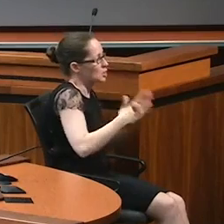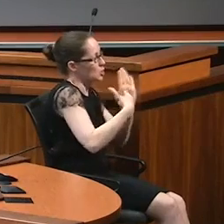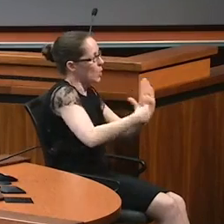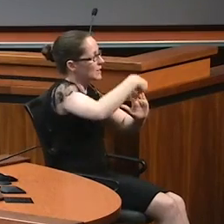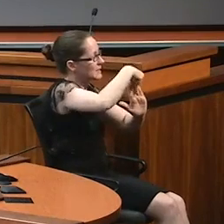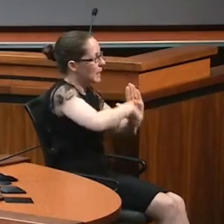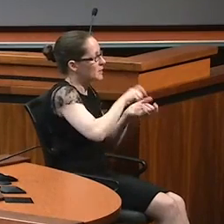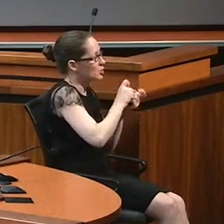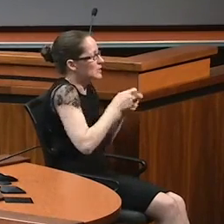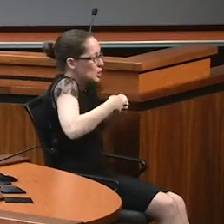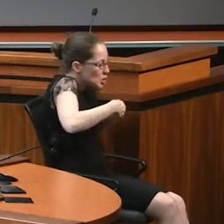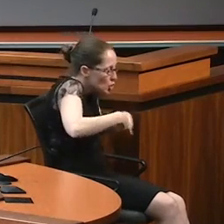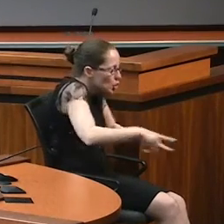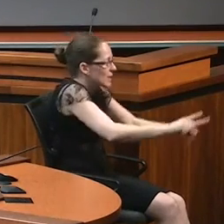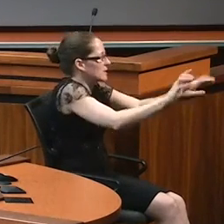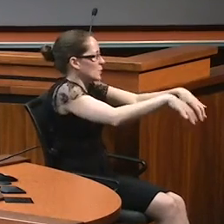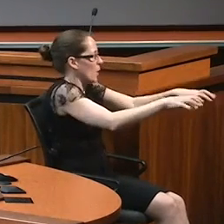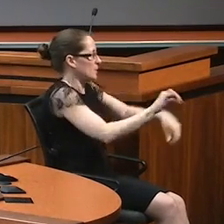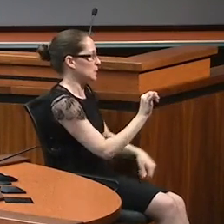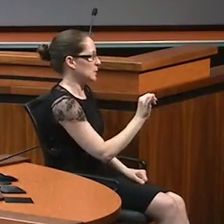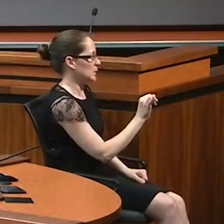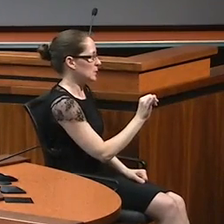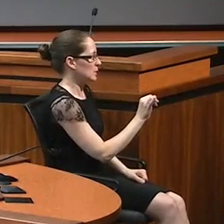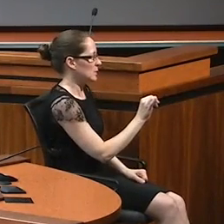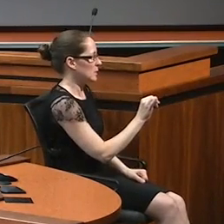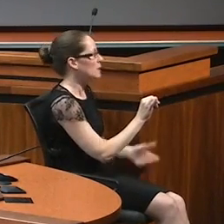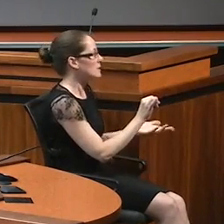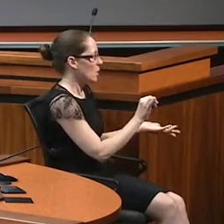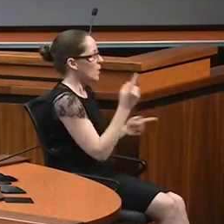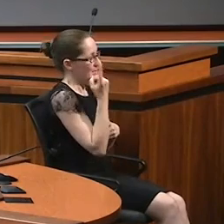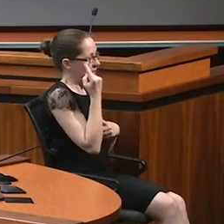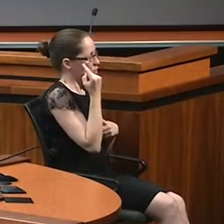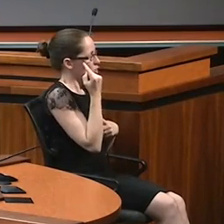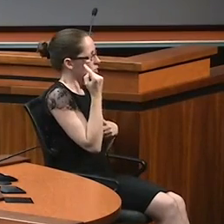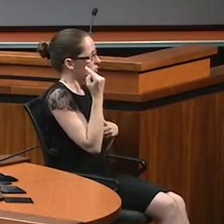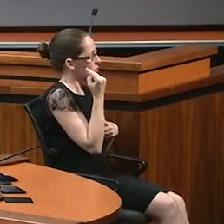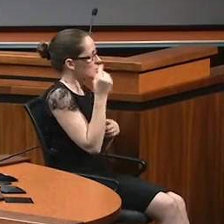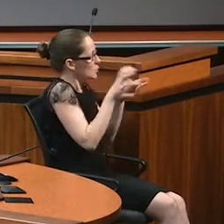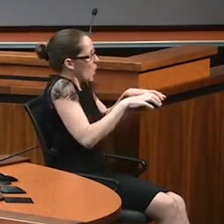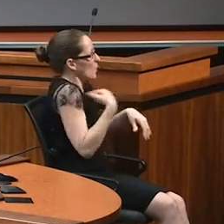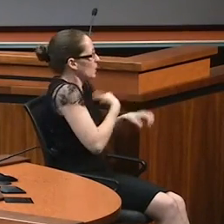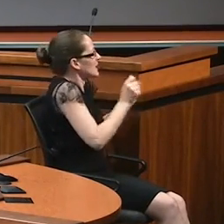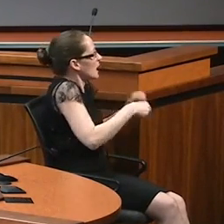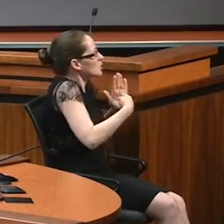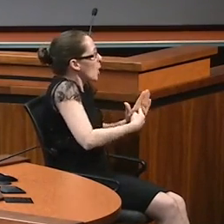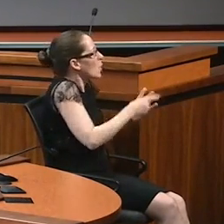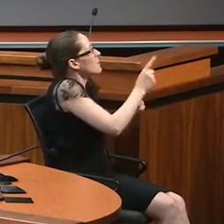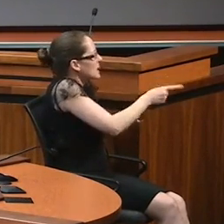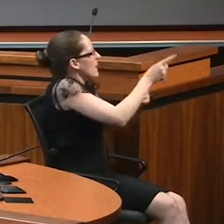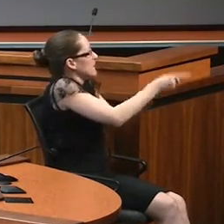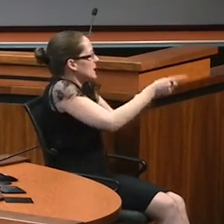So, for example, in the 730 event, we could show how the depth went up and down through the time frame But again, in the interest of